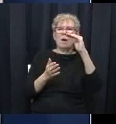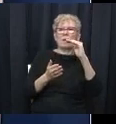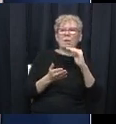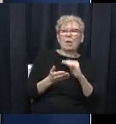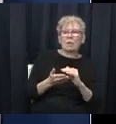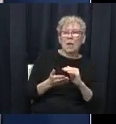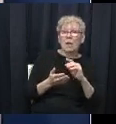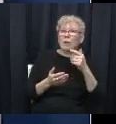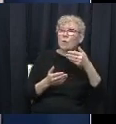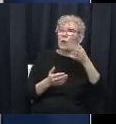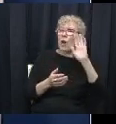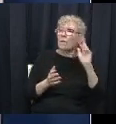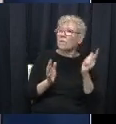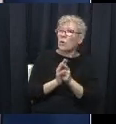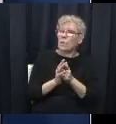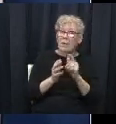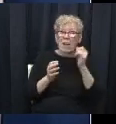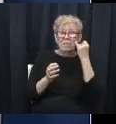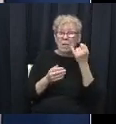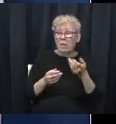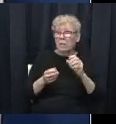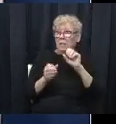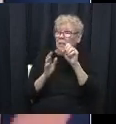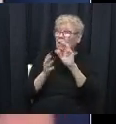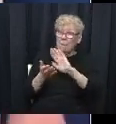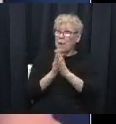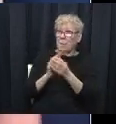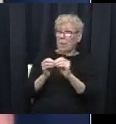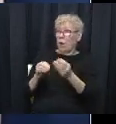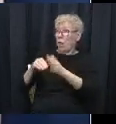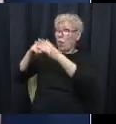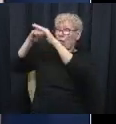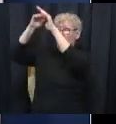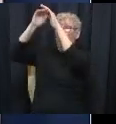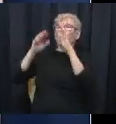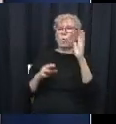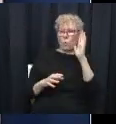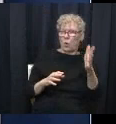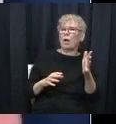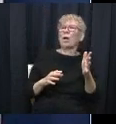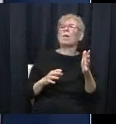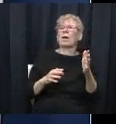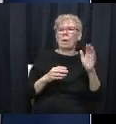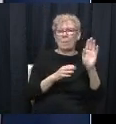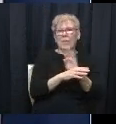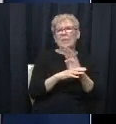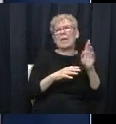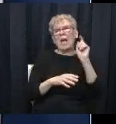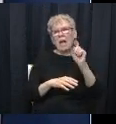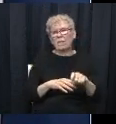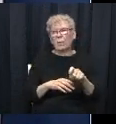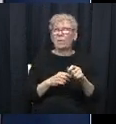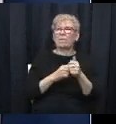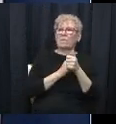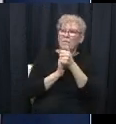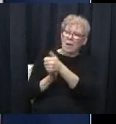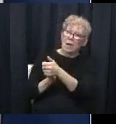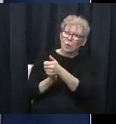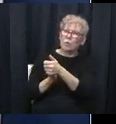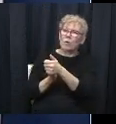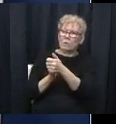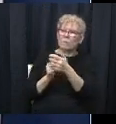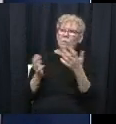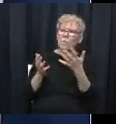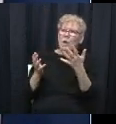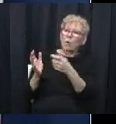on their COVID protocols. If we continue in the right direction, they will be among the very first to return to increased safety in the next